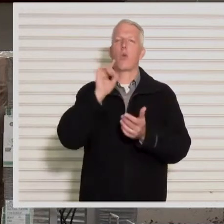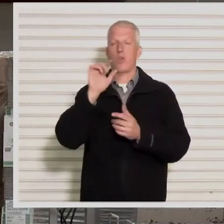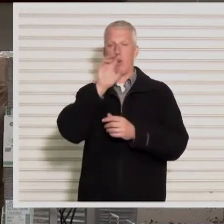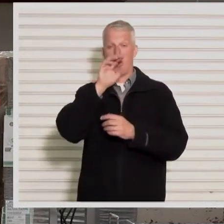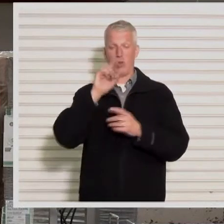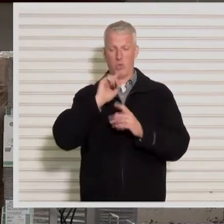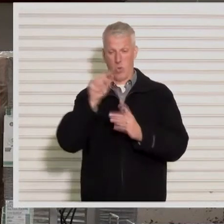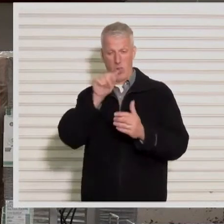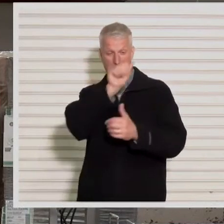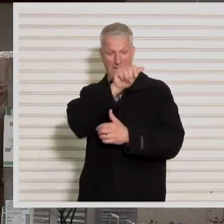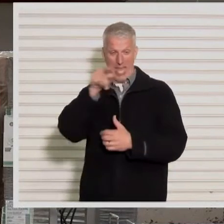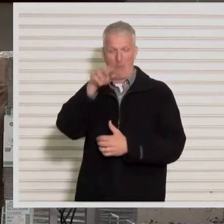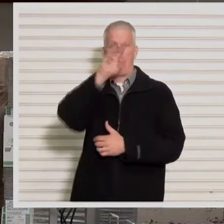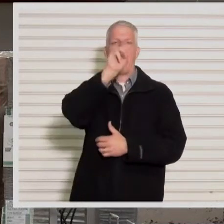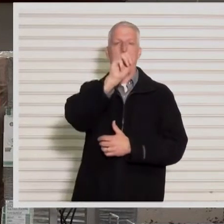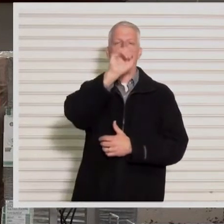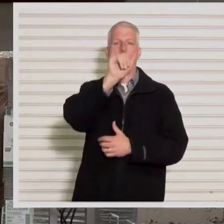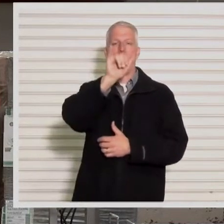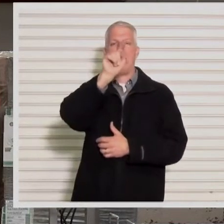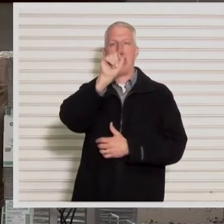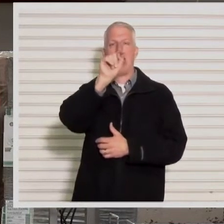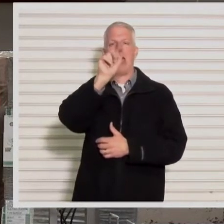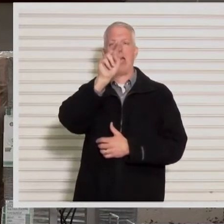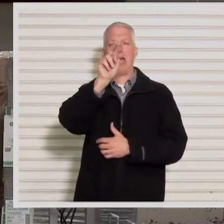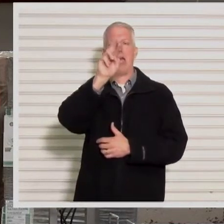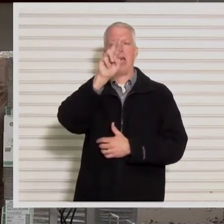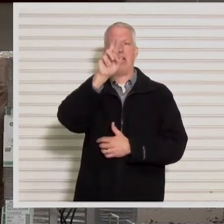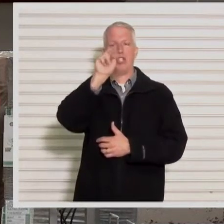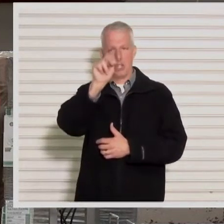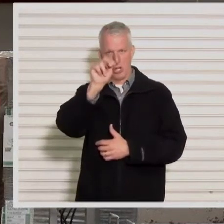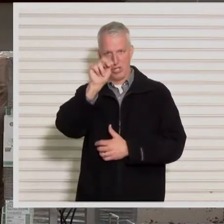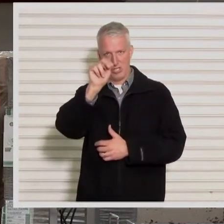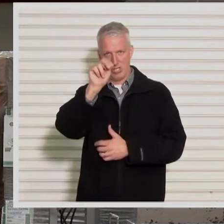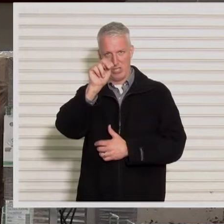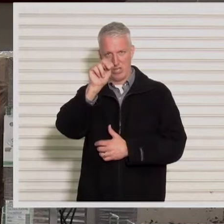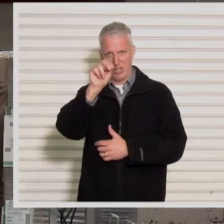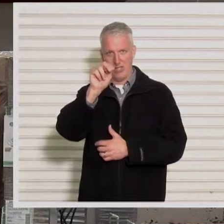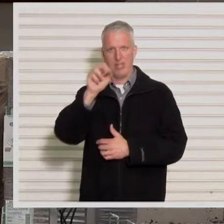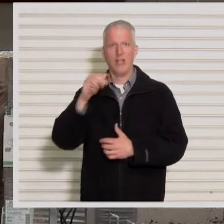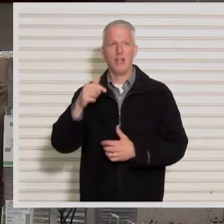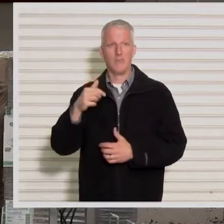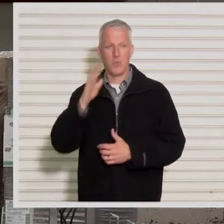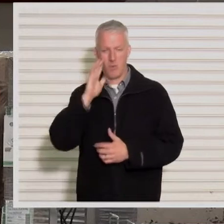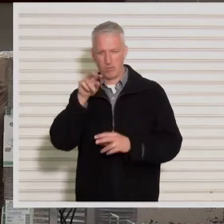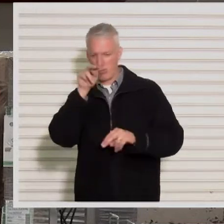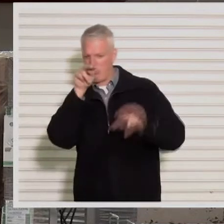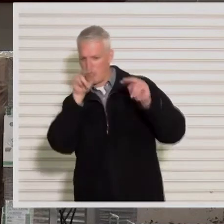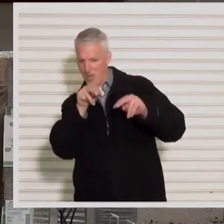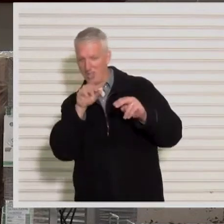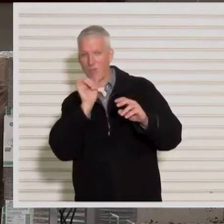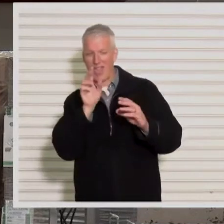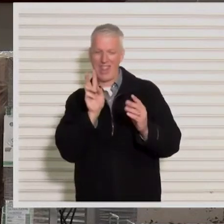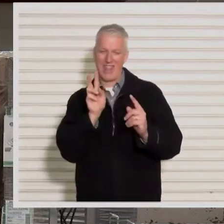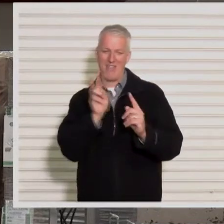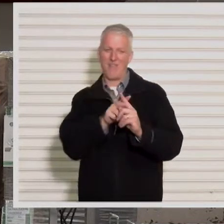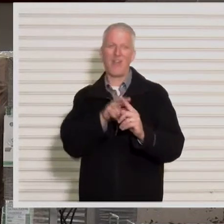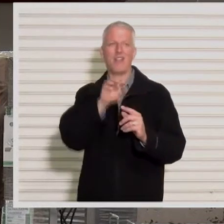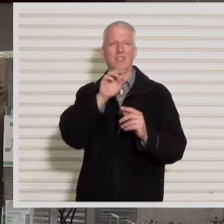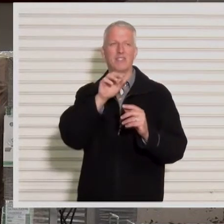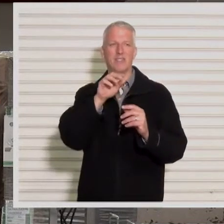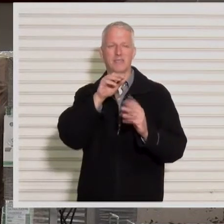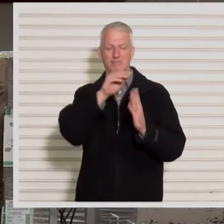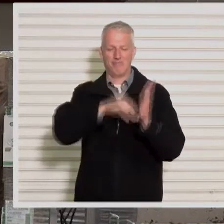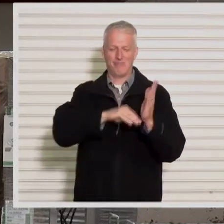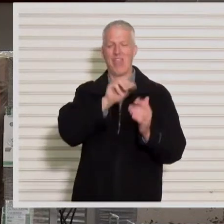Turn, learn about how you can build a platform, at least gauge that platform, and fill out an application, at least learn